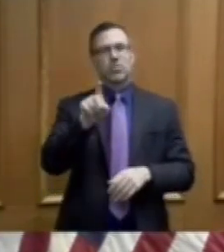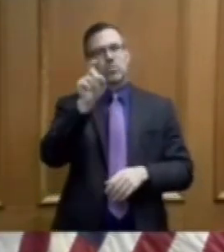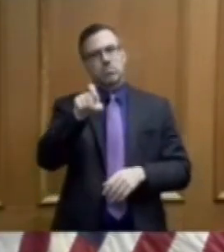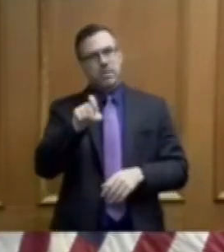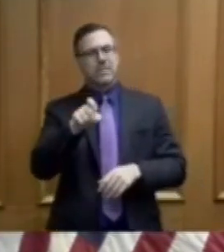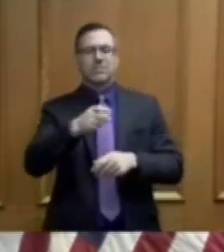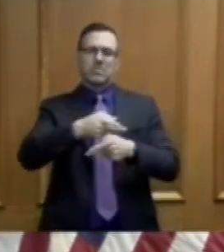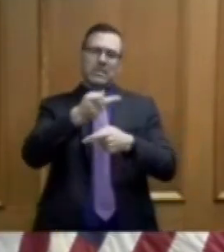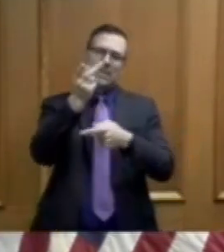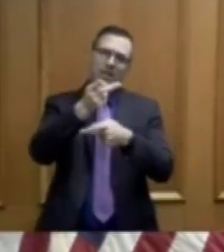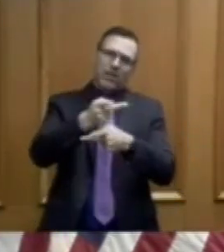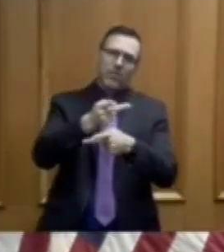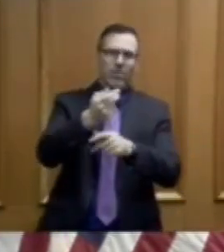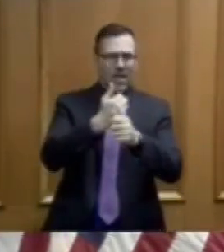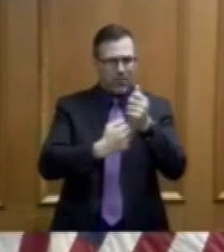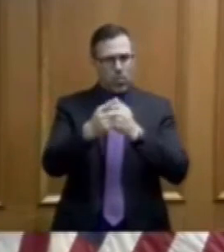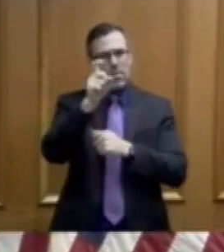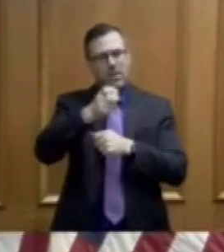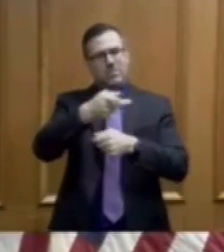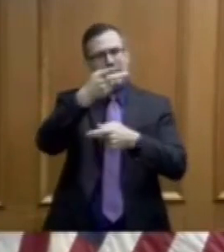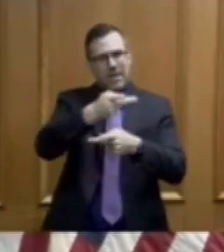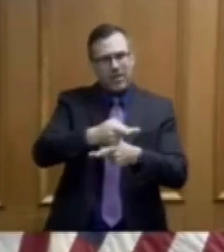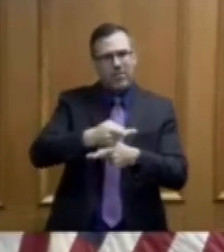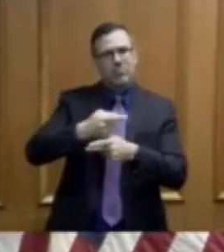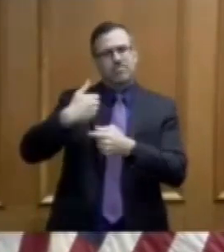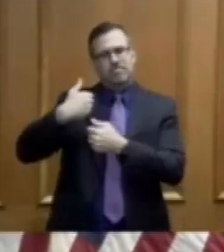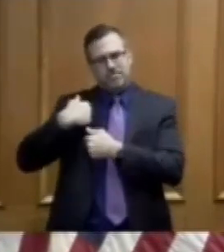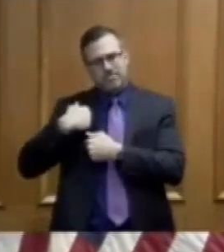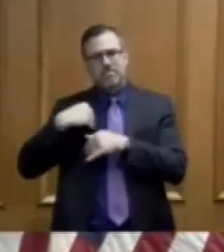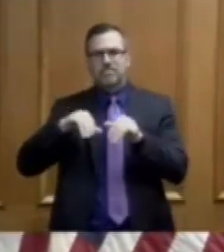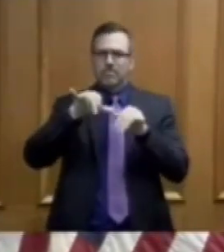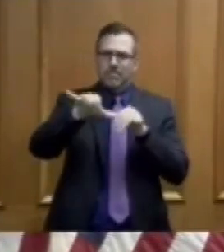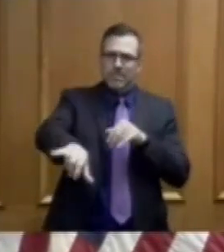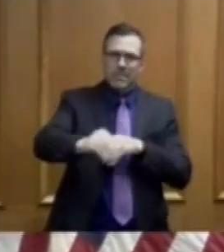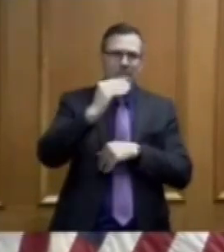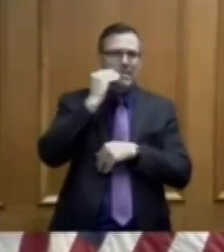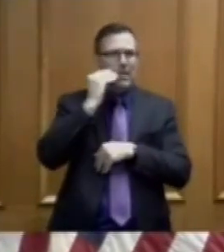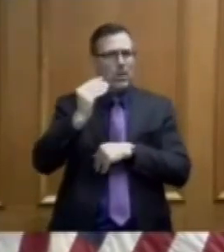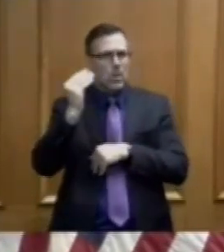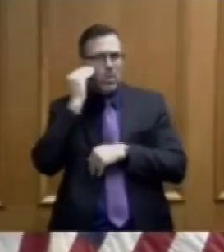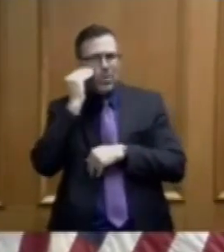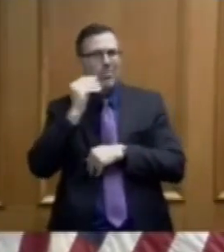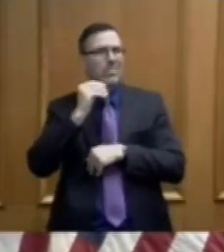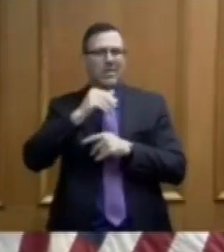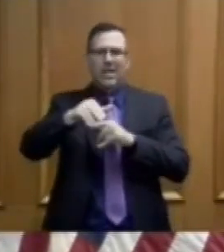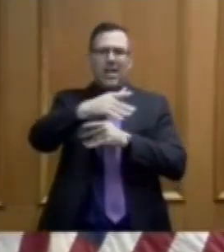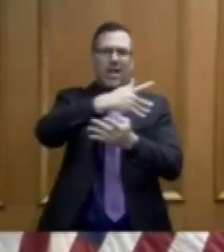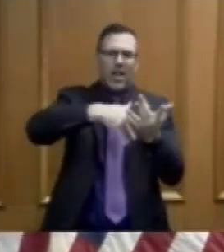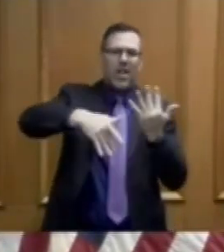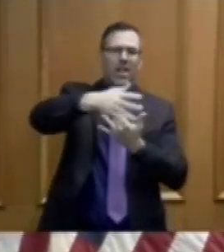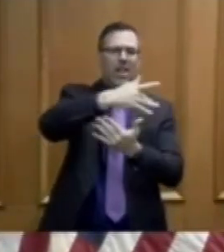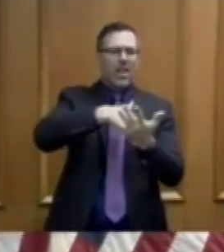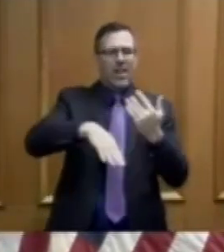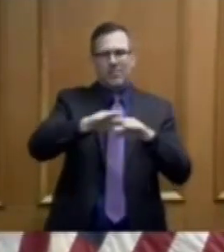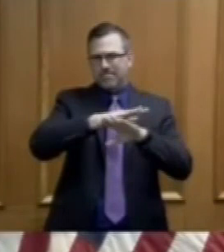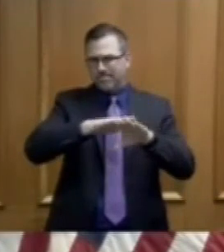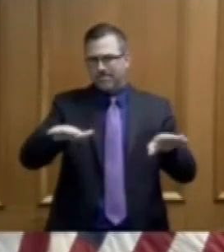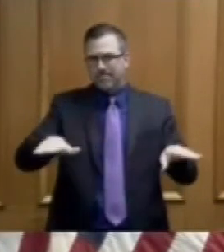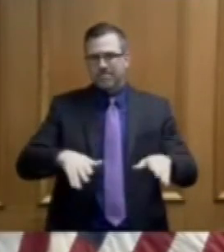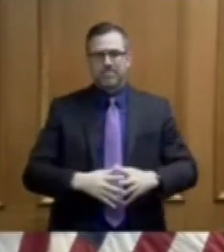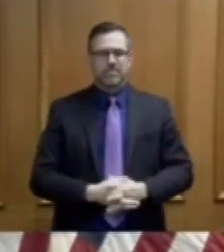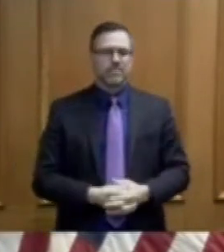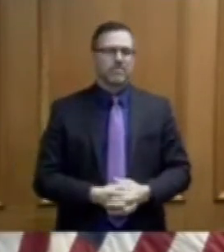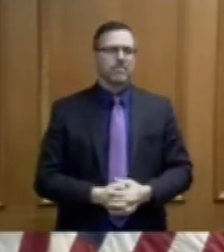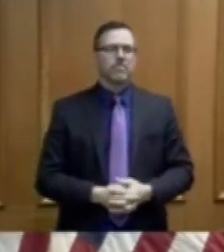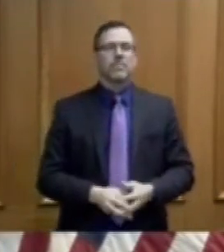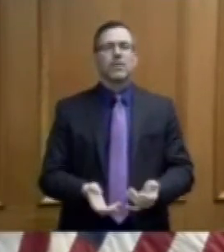to do their part, and to stay at home and to stay apart from one another. To date, we've tested more